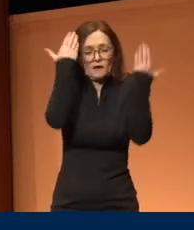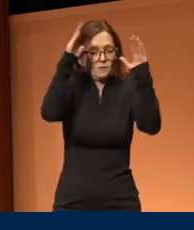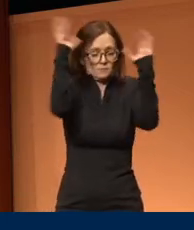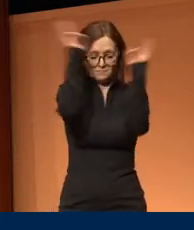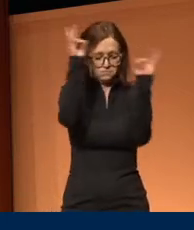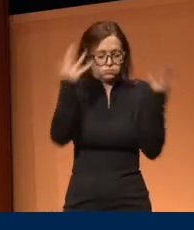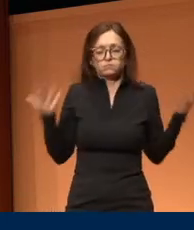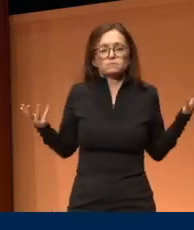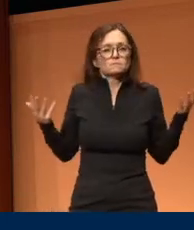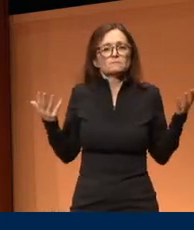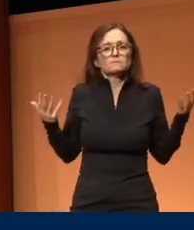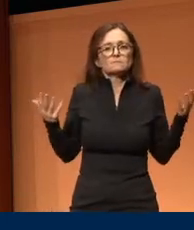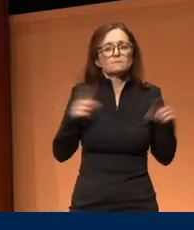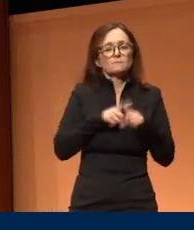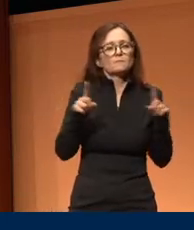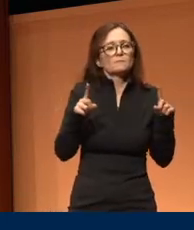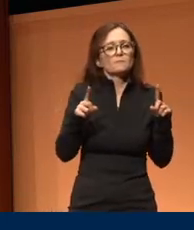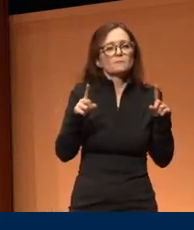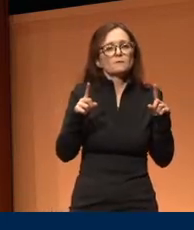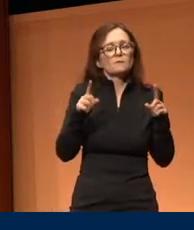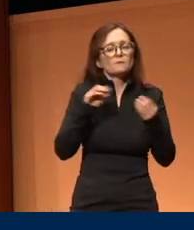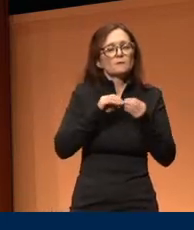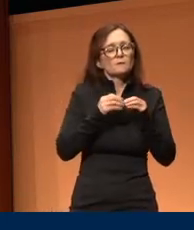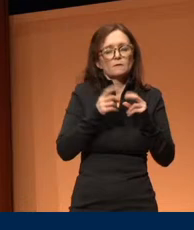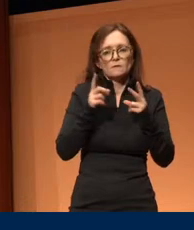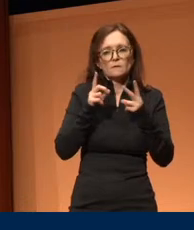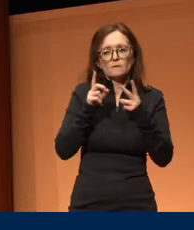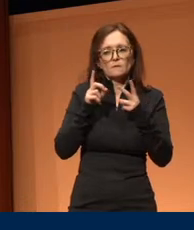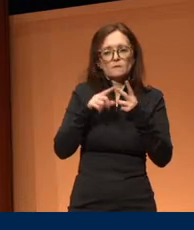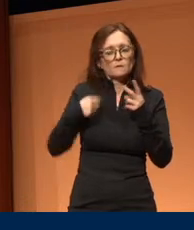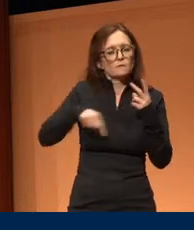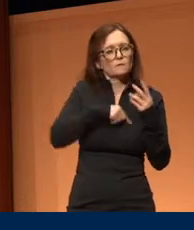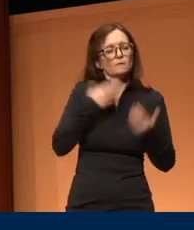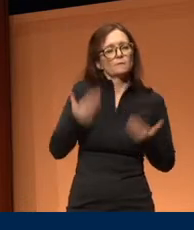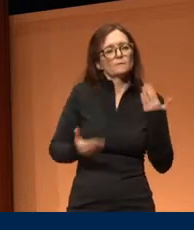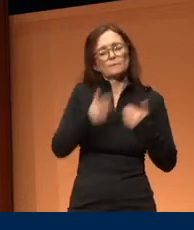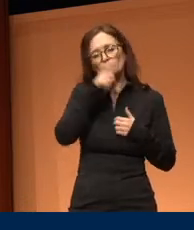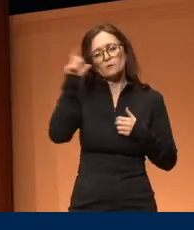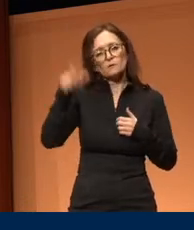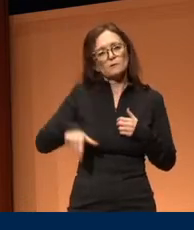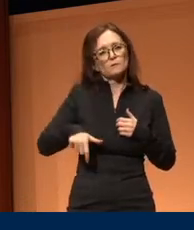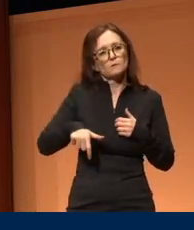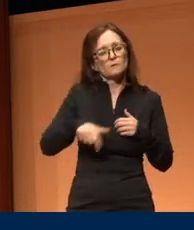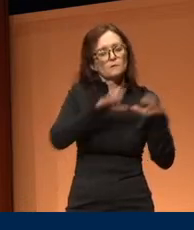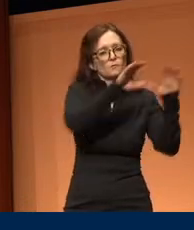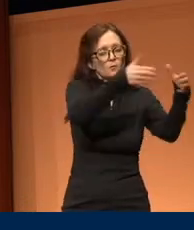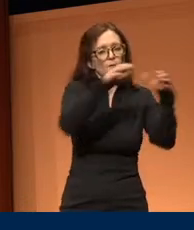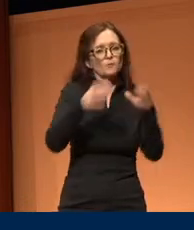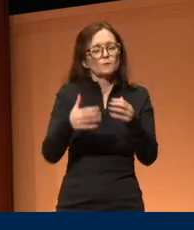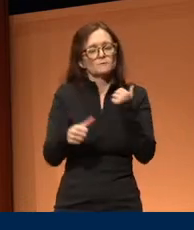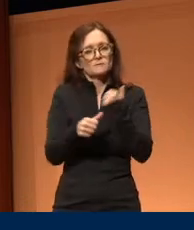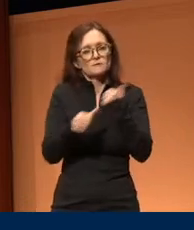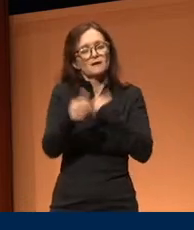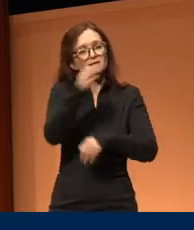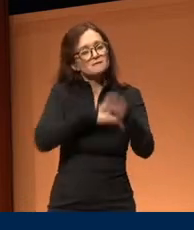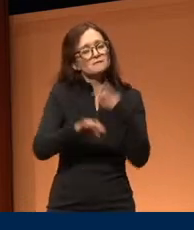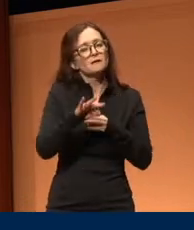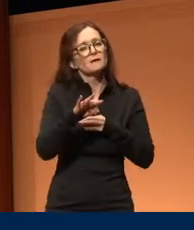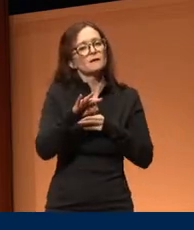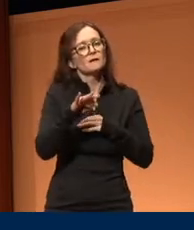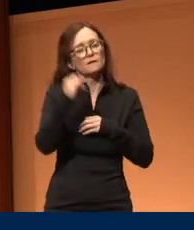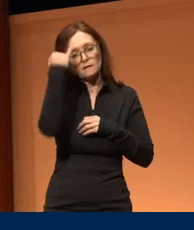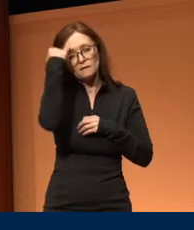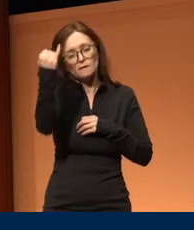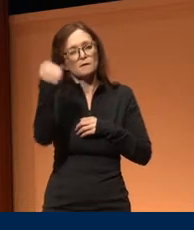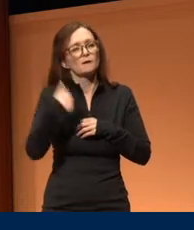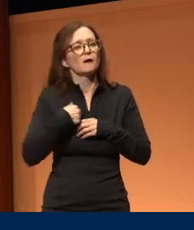one hypothesis. Hypothesis number two is that we should not have created these opinion groups, and instead, and it's an idea I